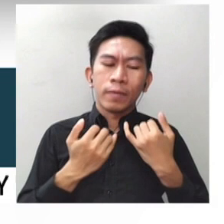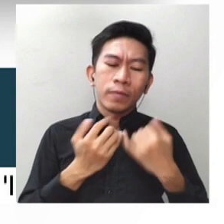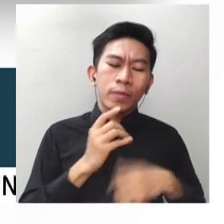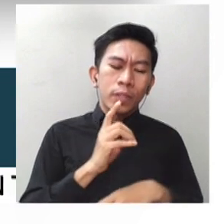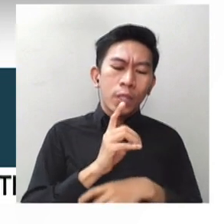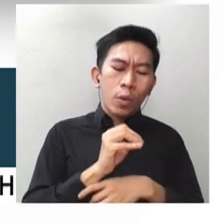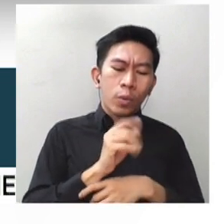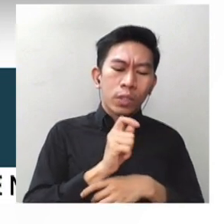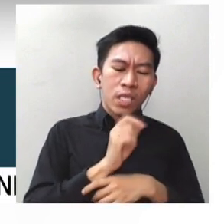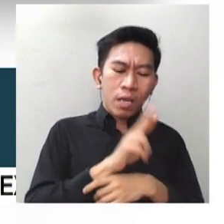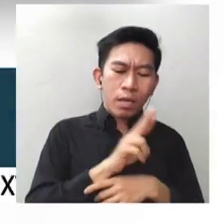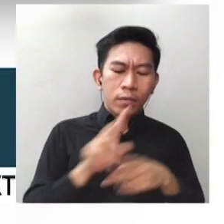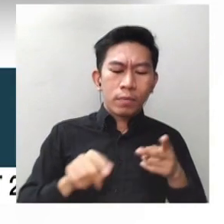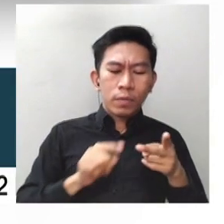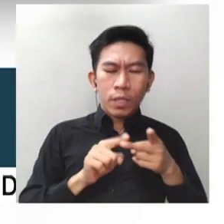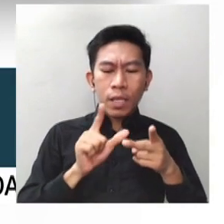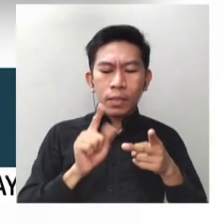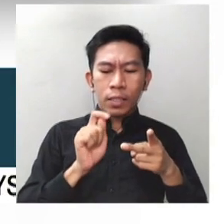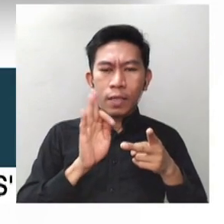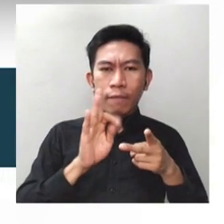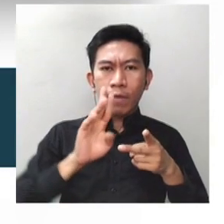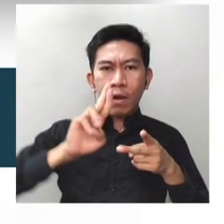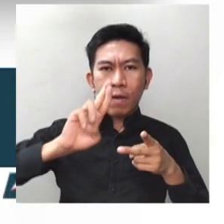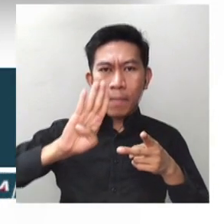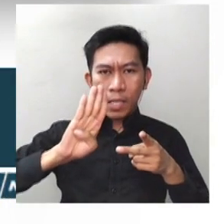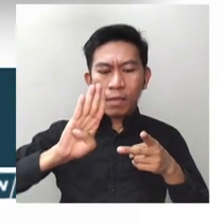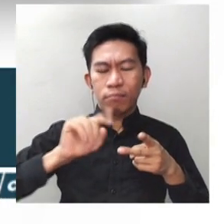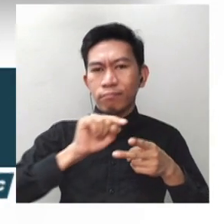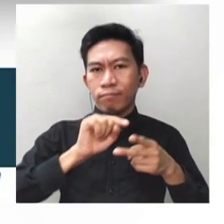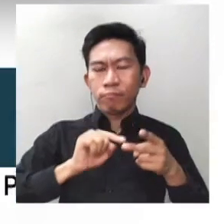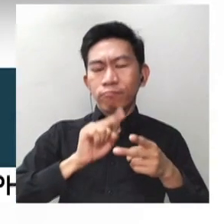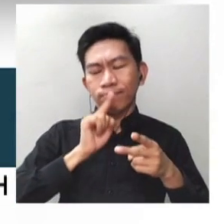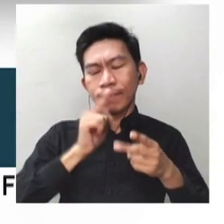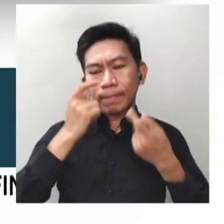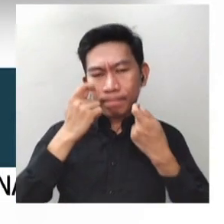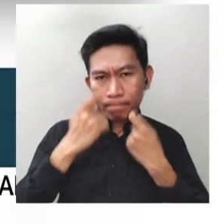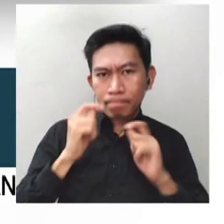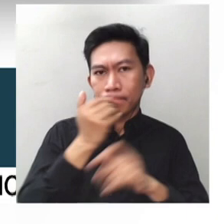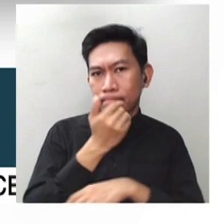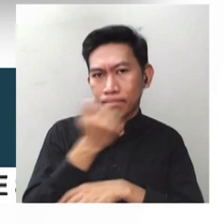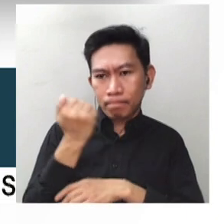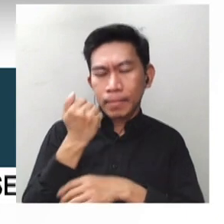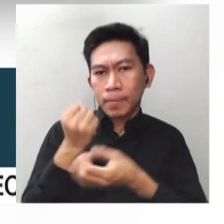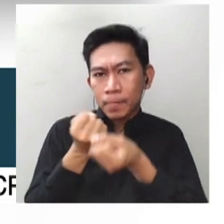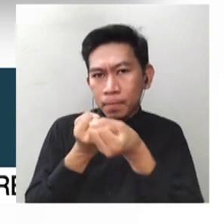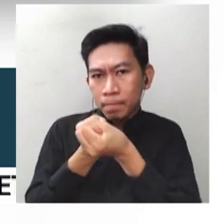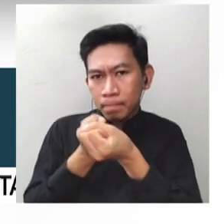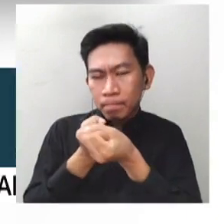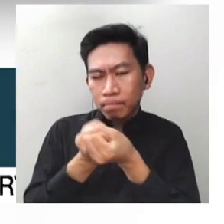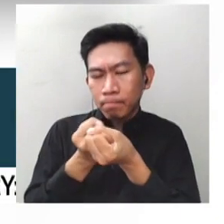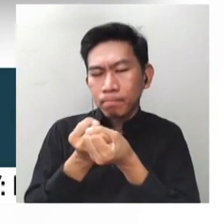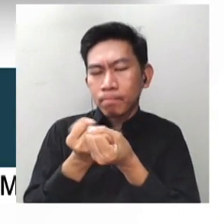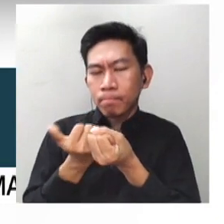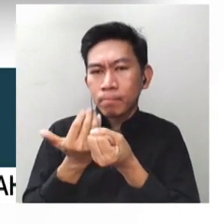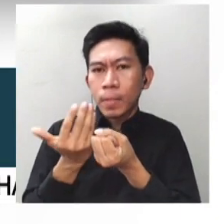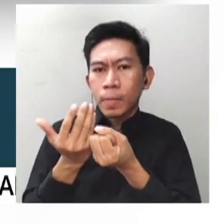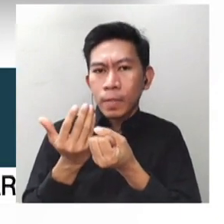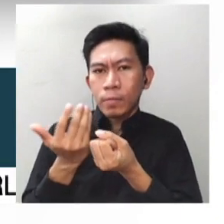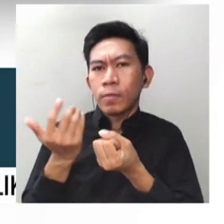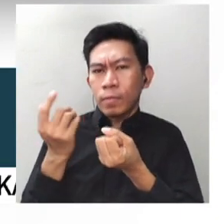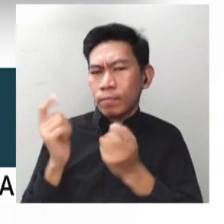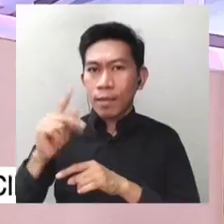sa LTFRB, no, ay talaga namang ginagawa namin yung lahat ng ating makakaya para maibigay kaagad itong tulong na